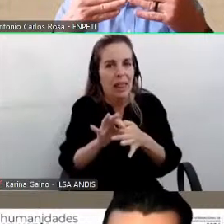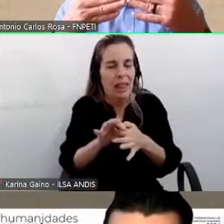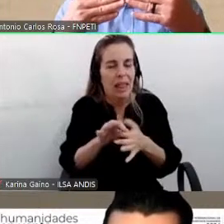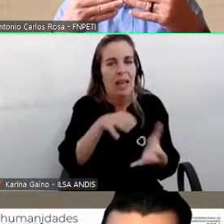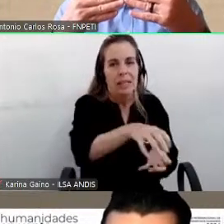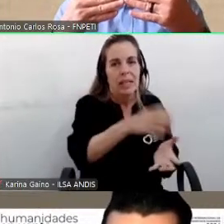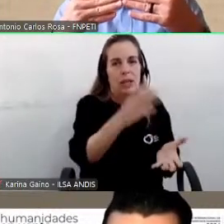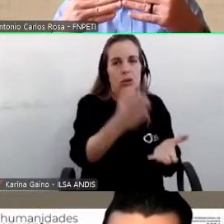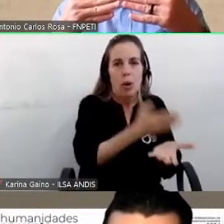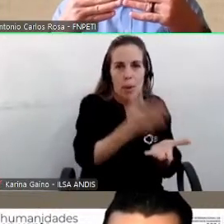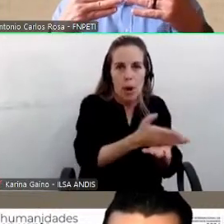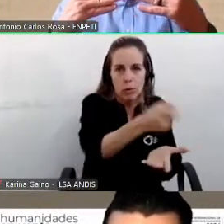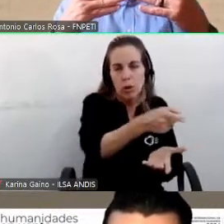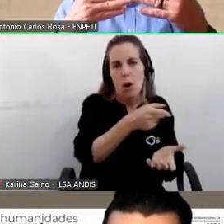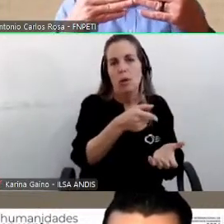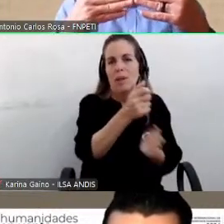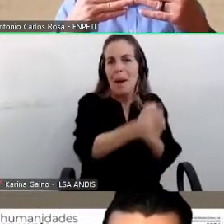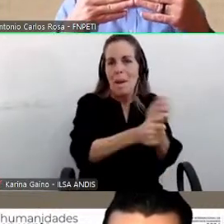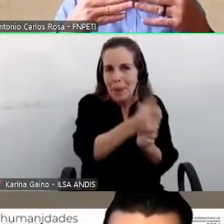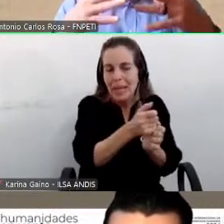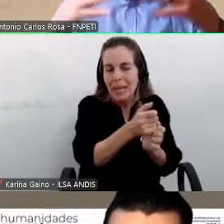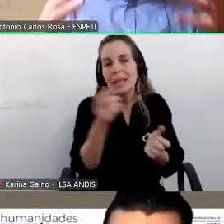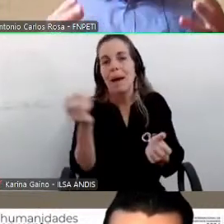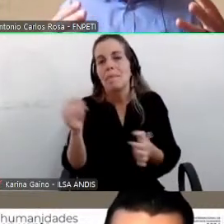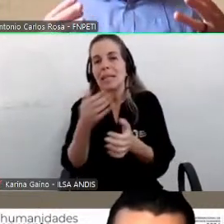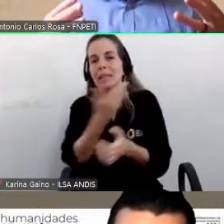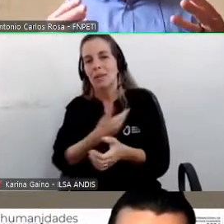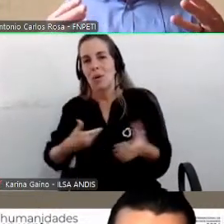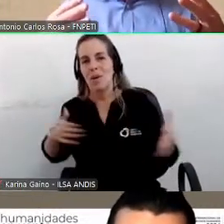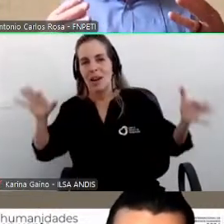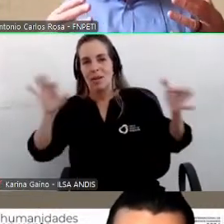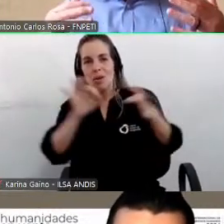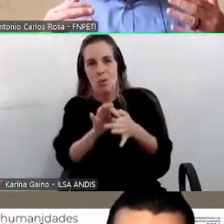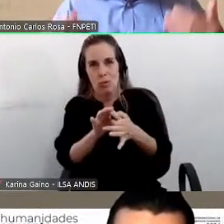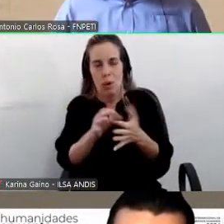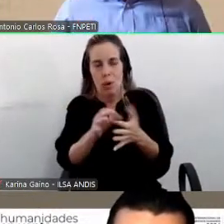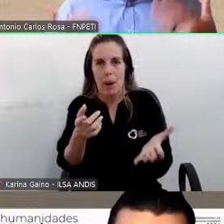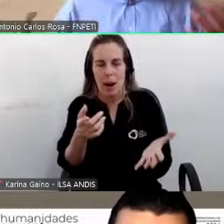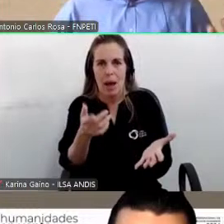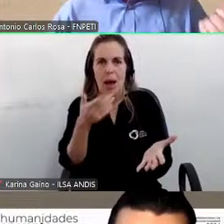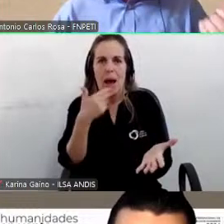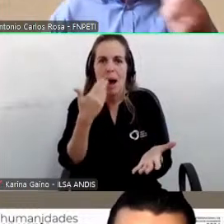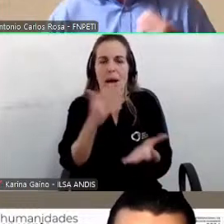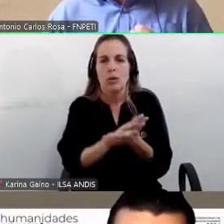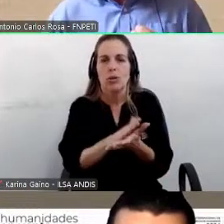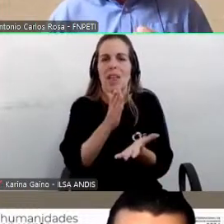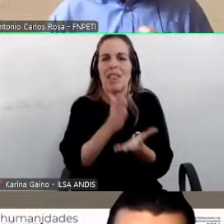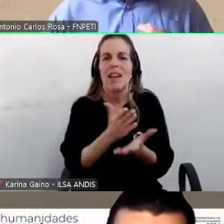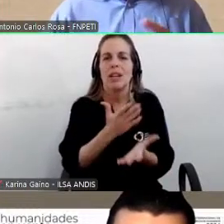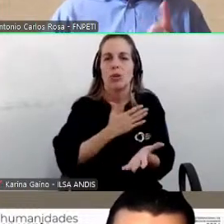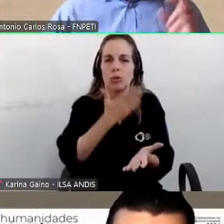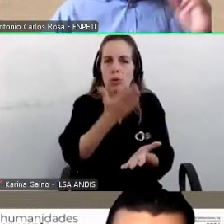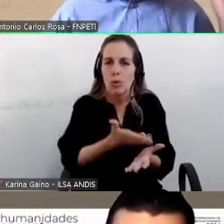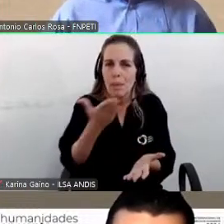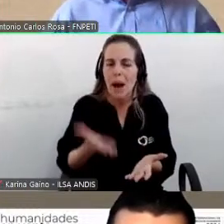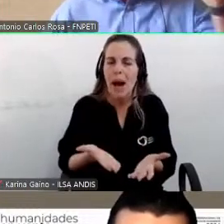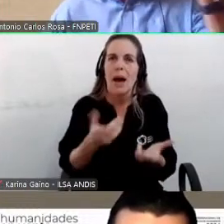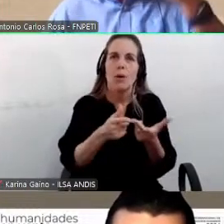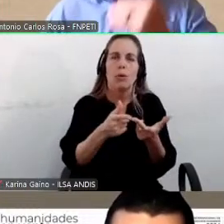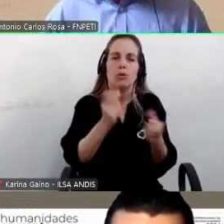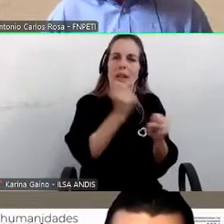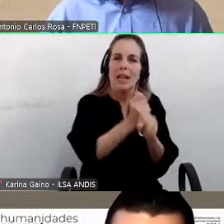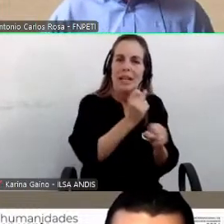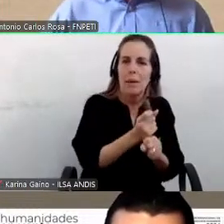productive sector and public policies in order to keep on working on the private sector in Brazil.